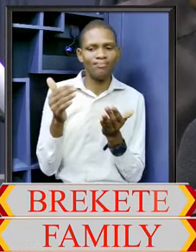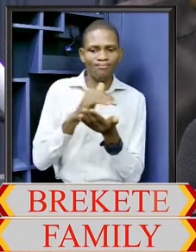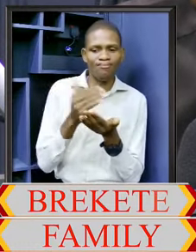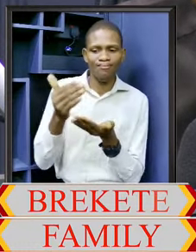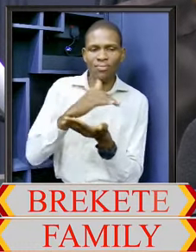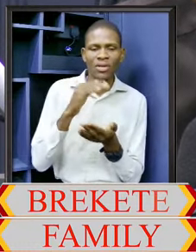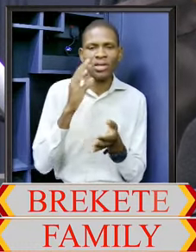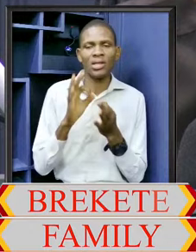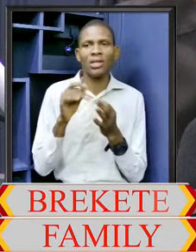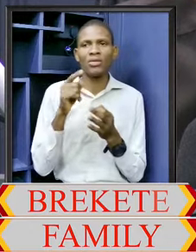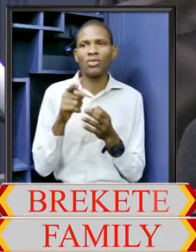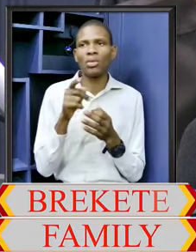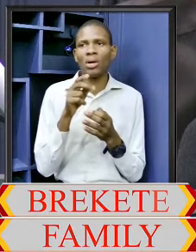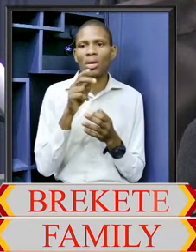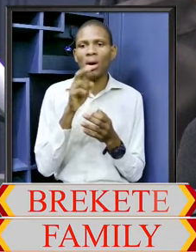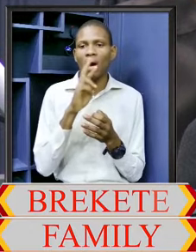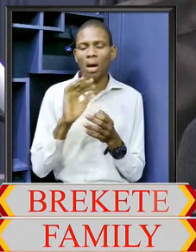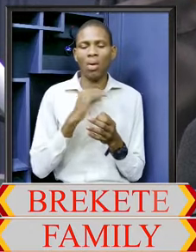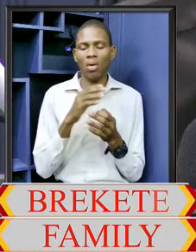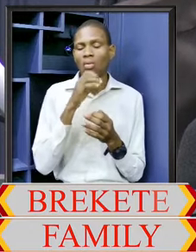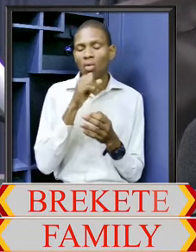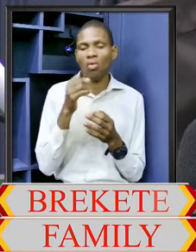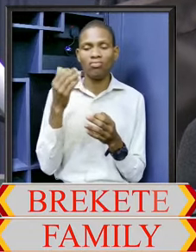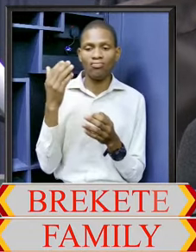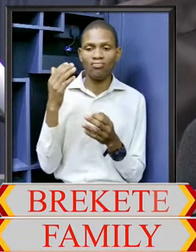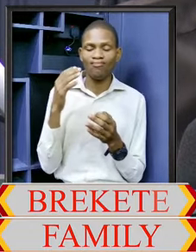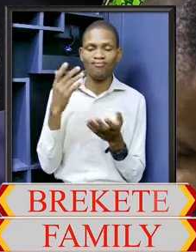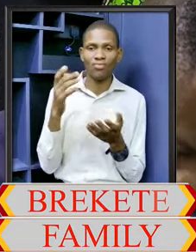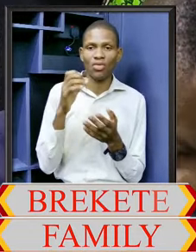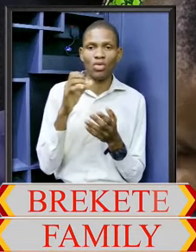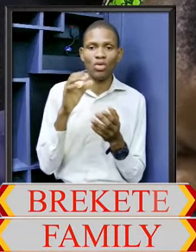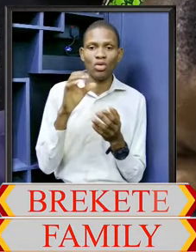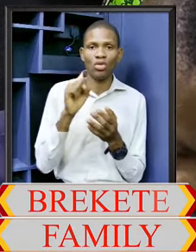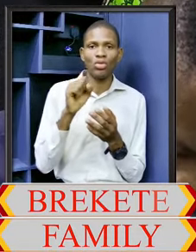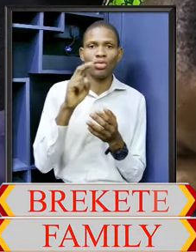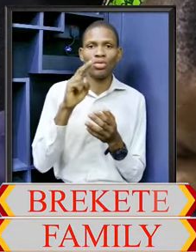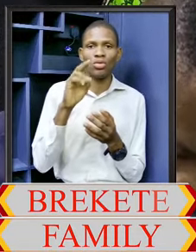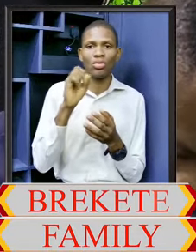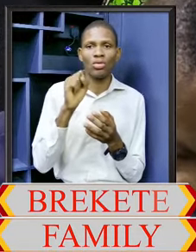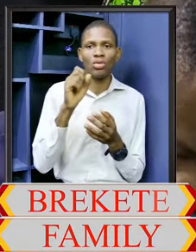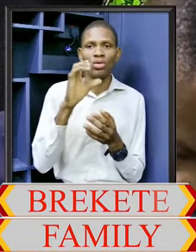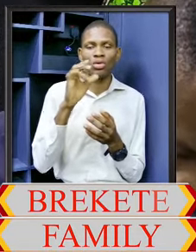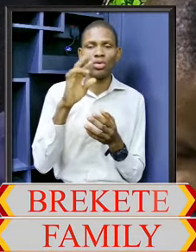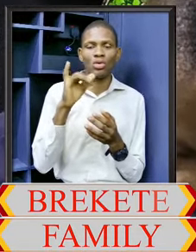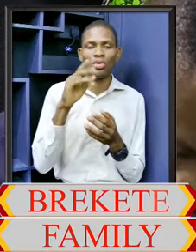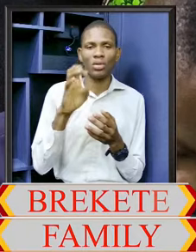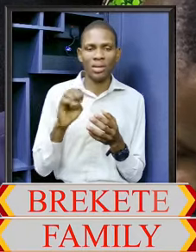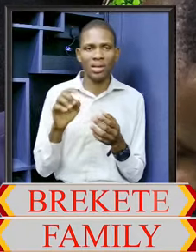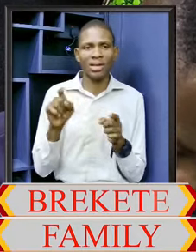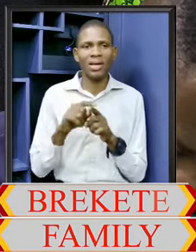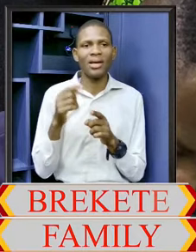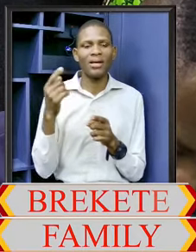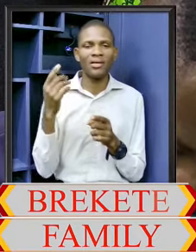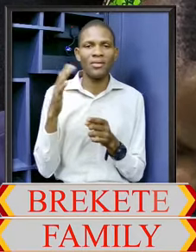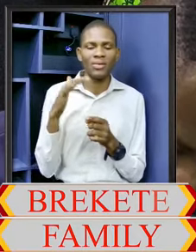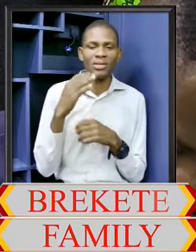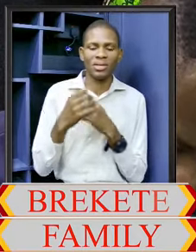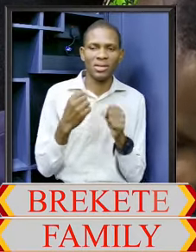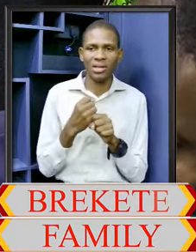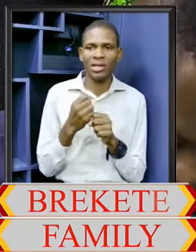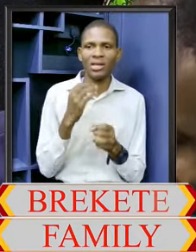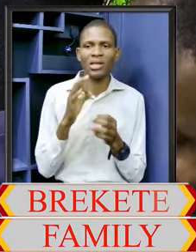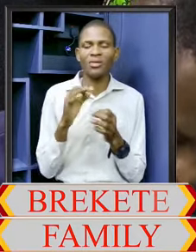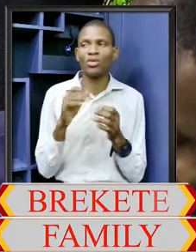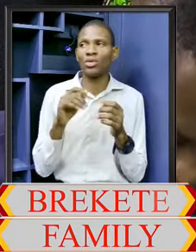if you be our old subscriber, no, say Start has only for Nigeria like 15 years now. Mm. If